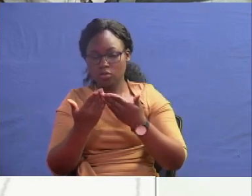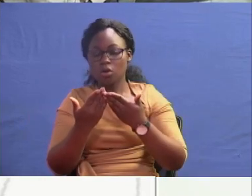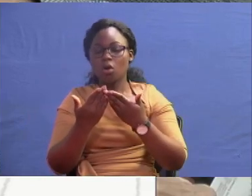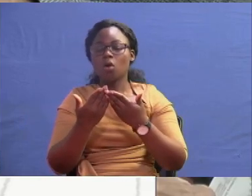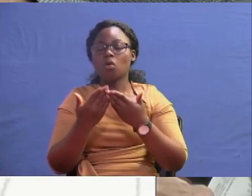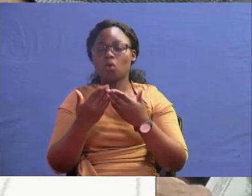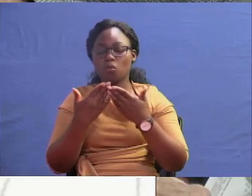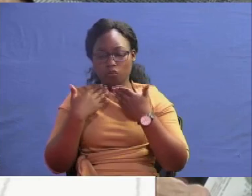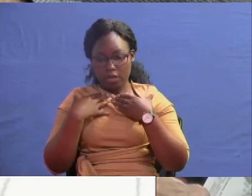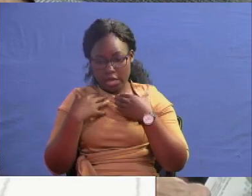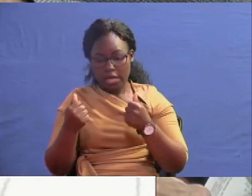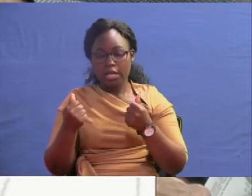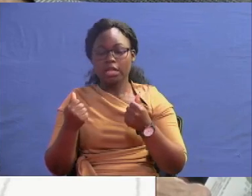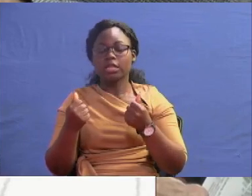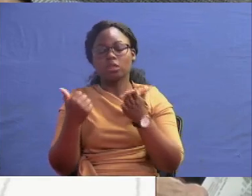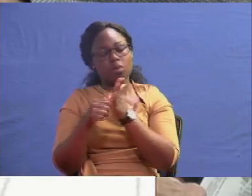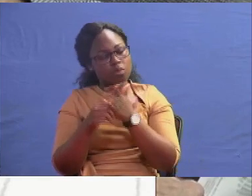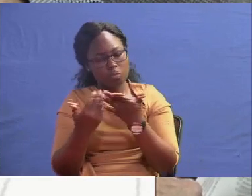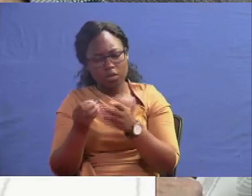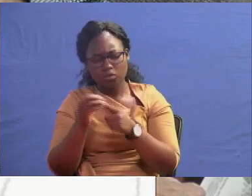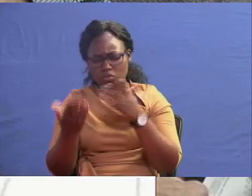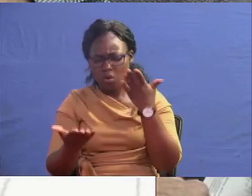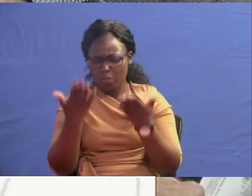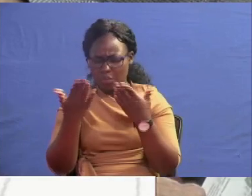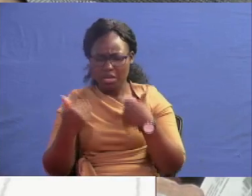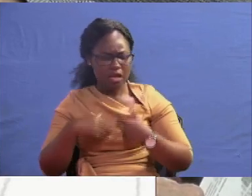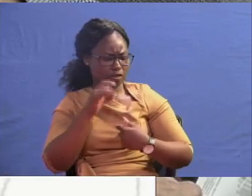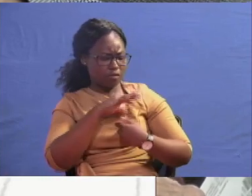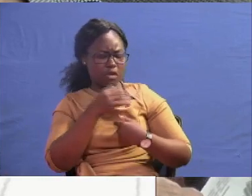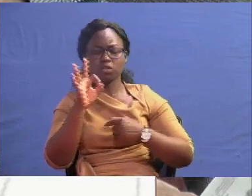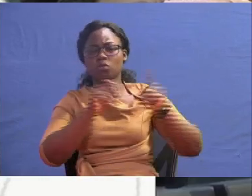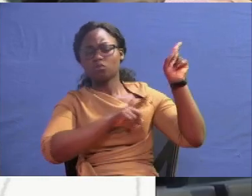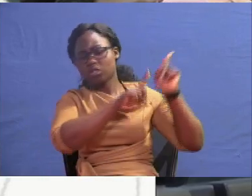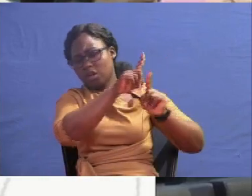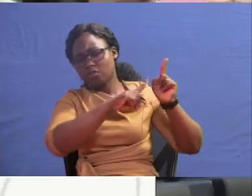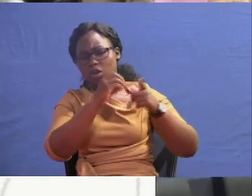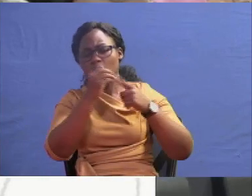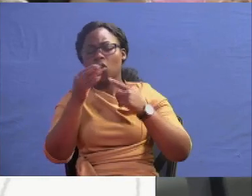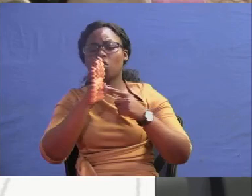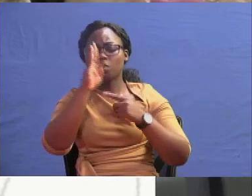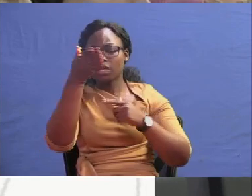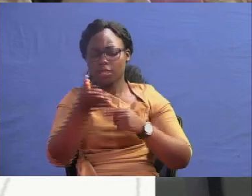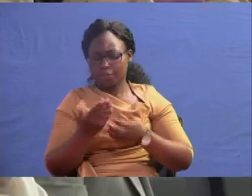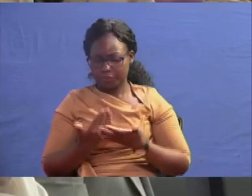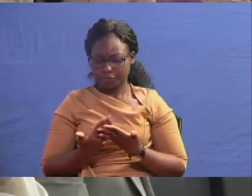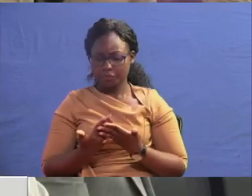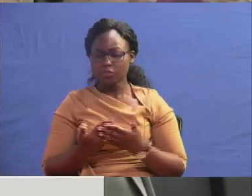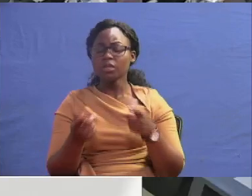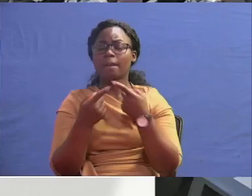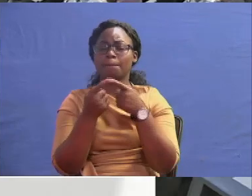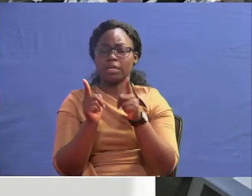issues. Maybe he had his own fears of traveling or being on the plane.